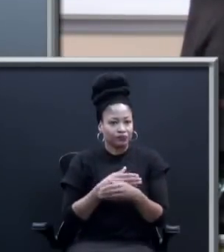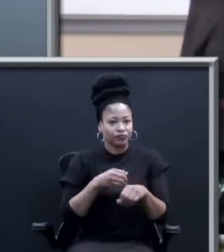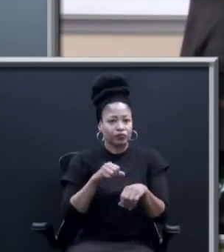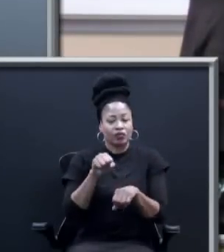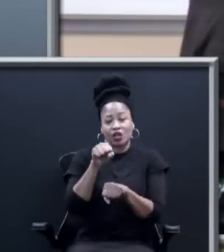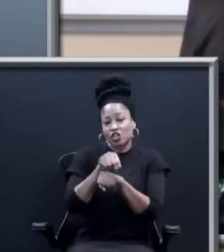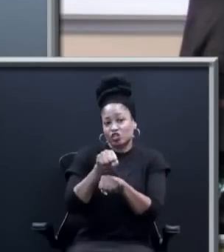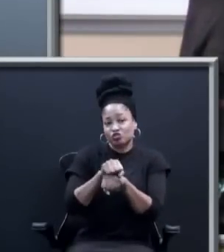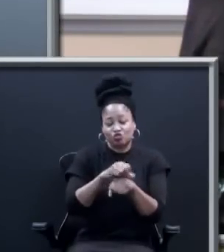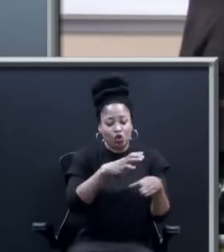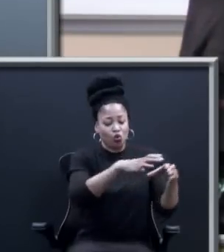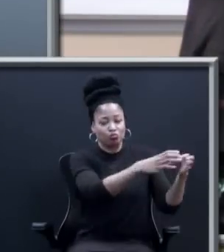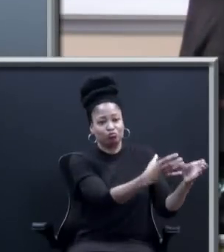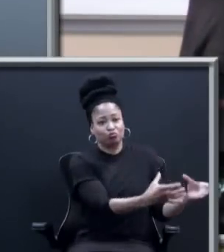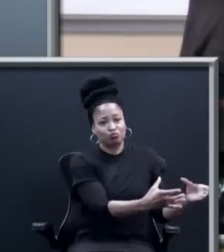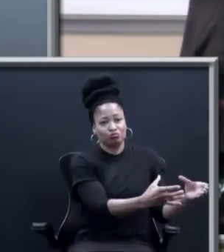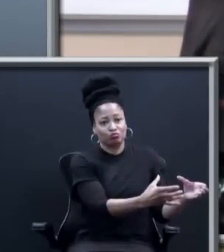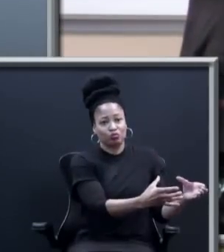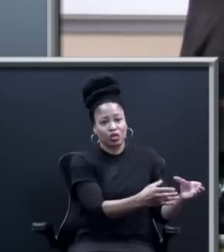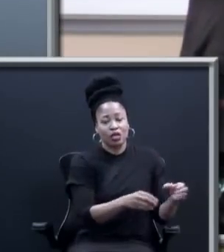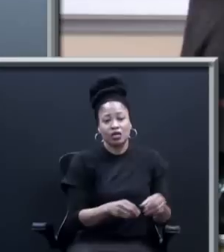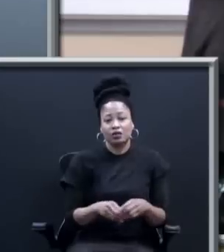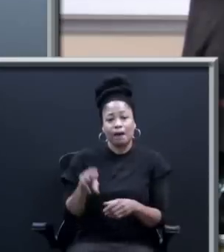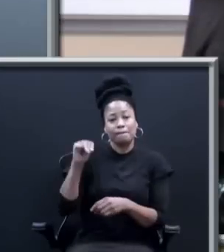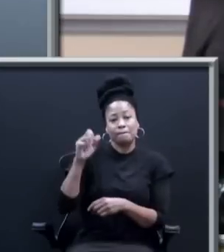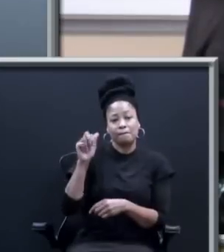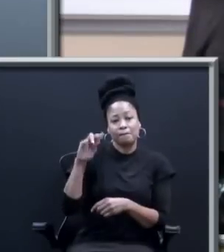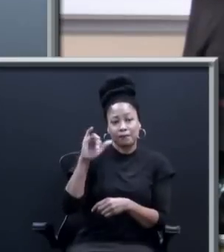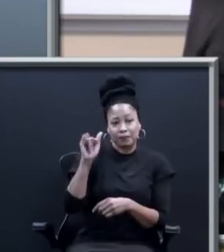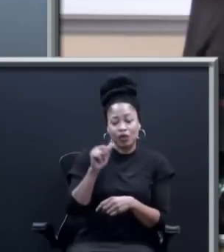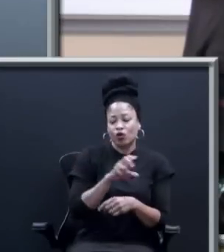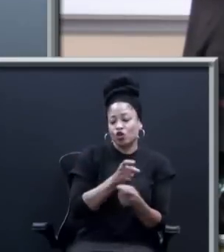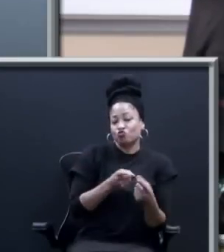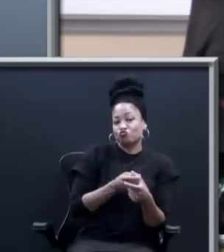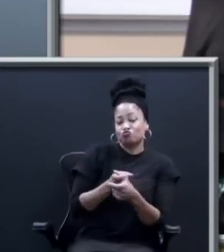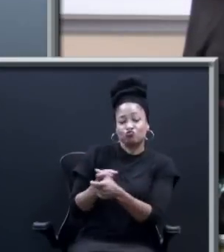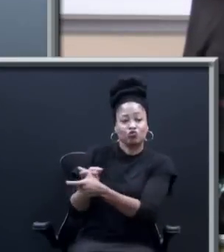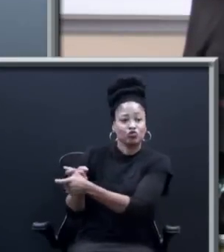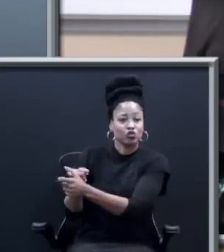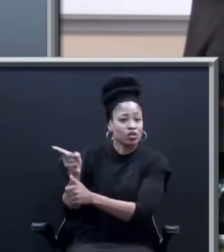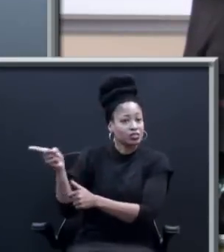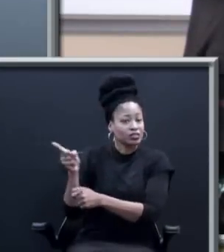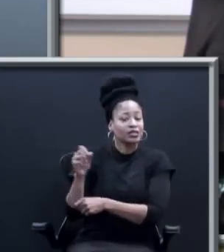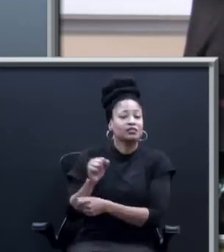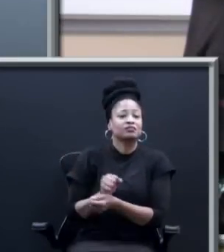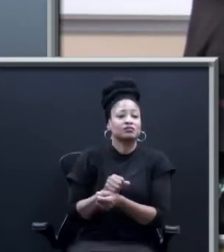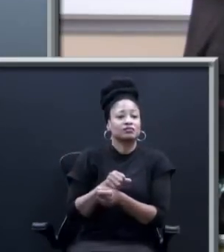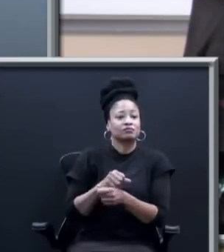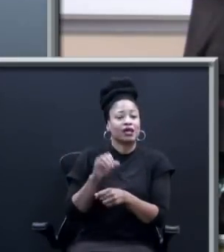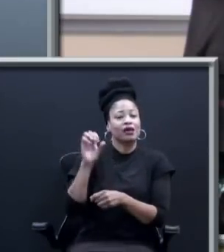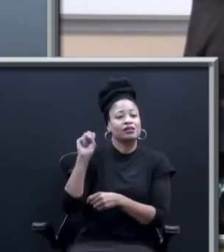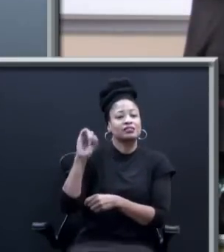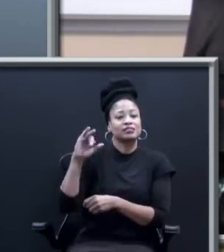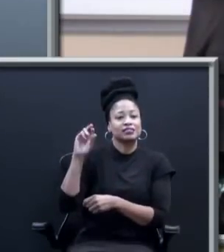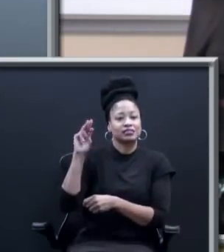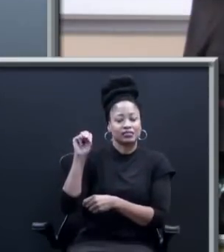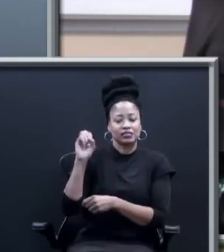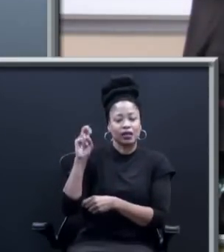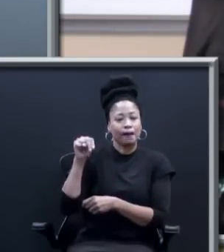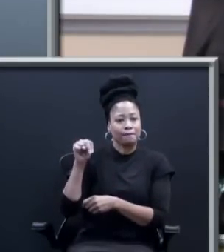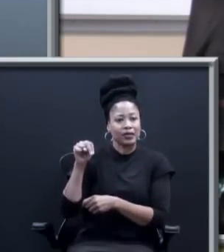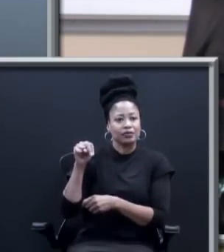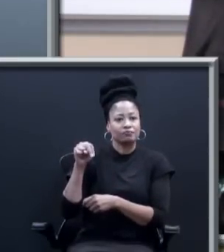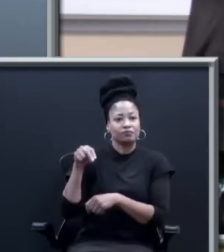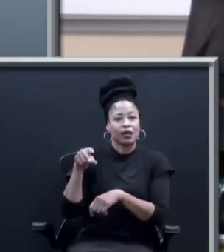away. Go ahead and read. Then she runneth and cometh to Simon Peter uh-huh. and to the other disciple go whom ahead. Jesus loved, and saith unto